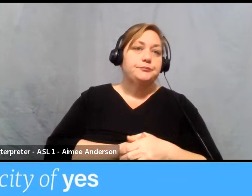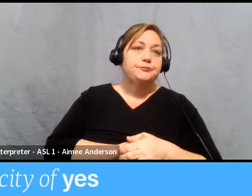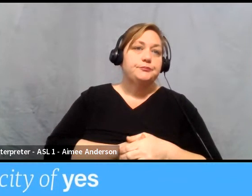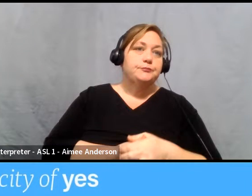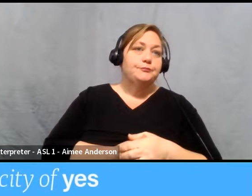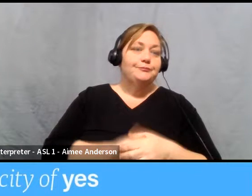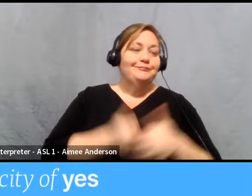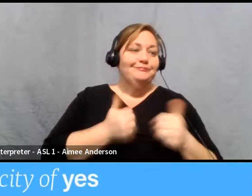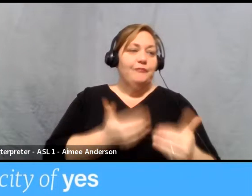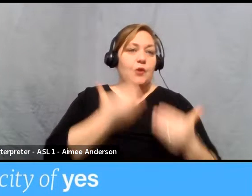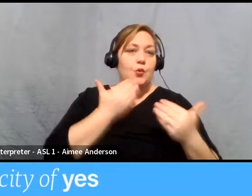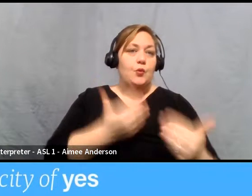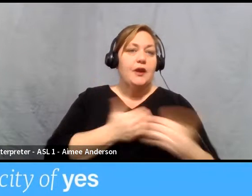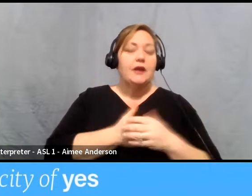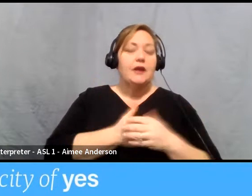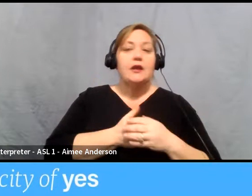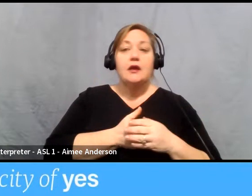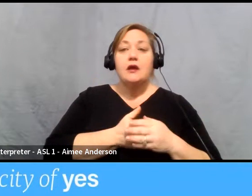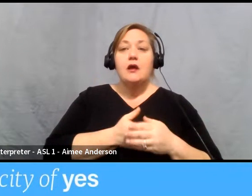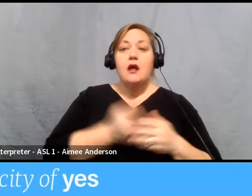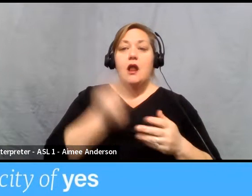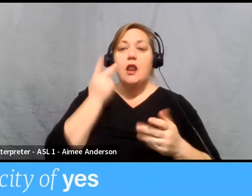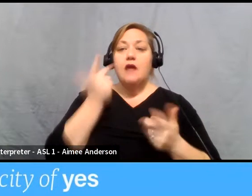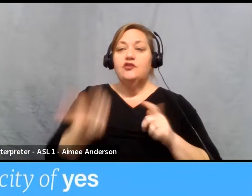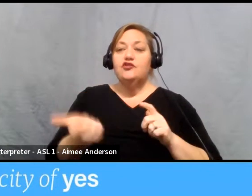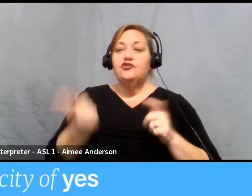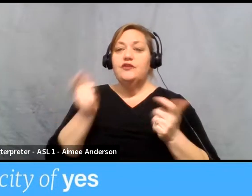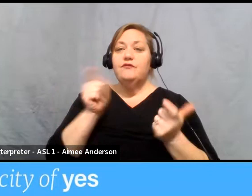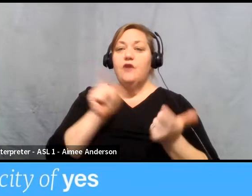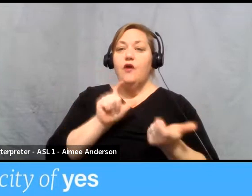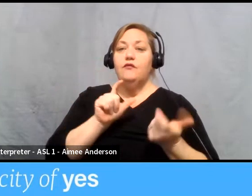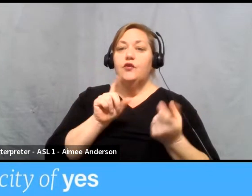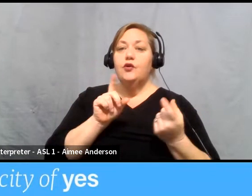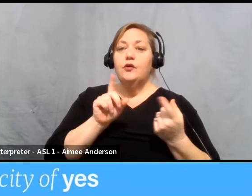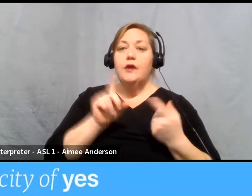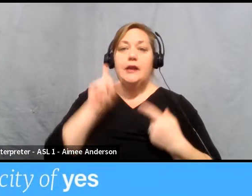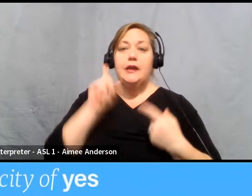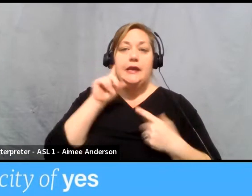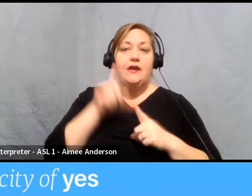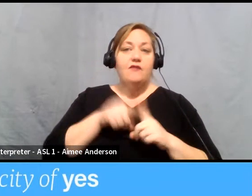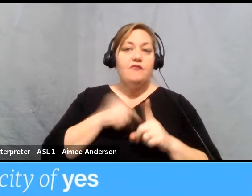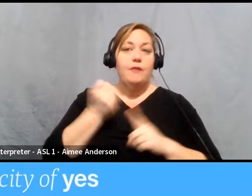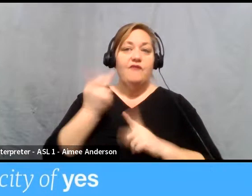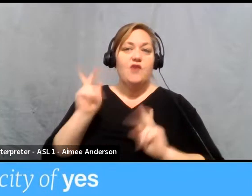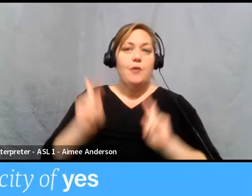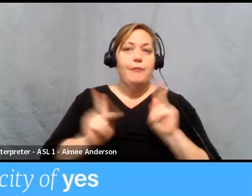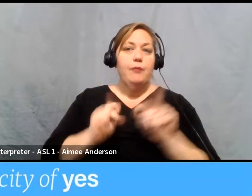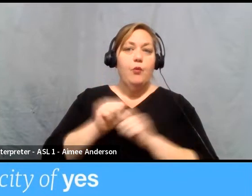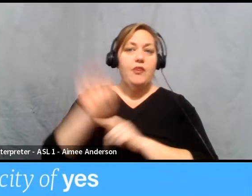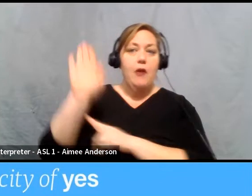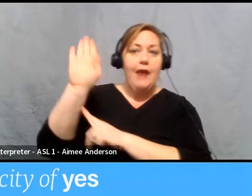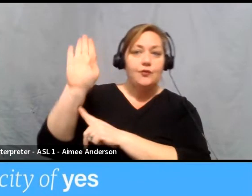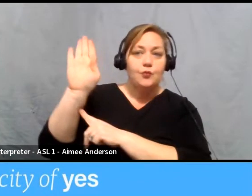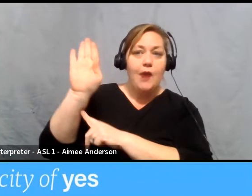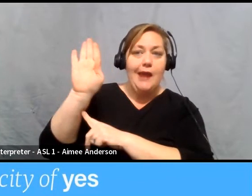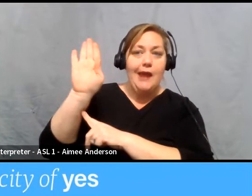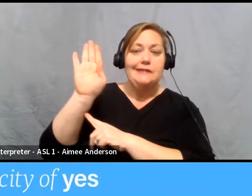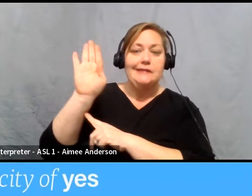Great. Let's shift over and hear from a couple folks with their hands